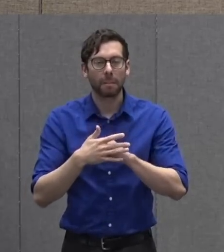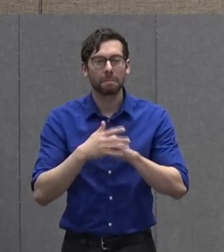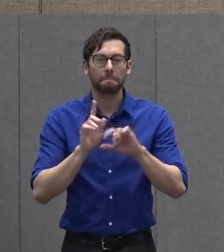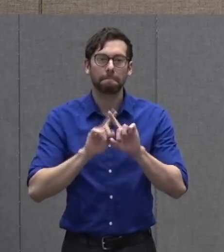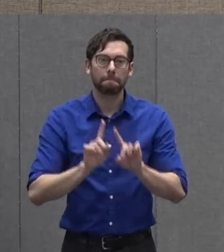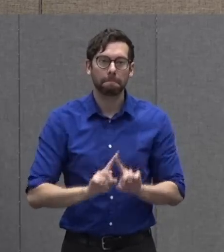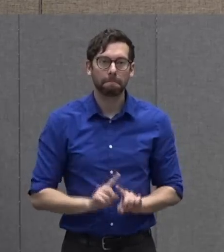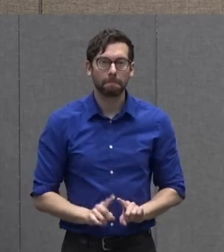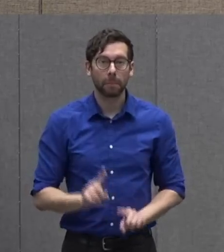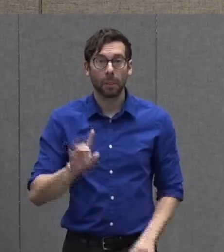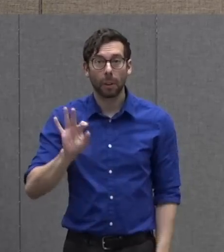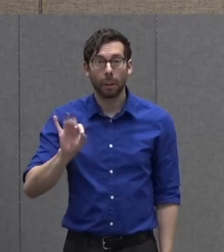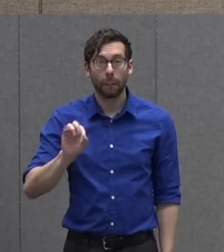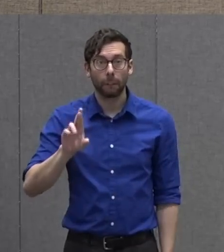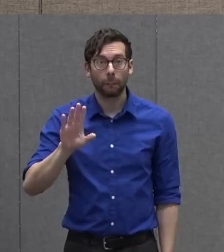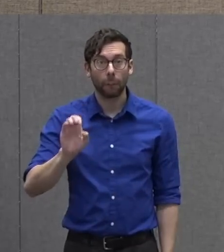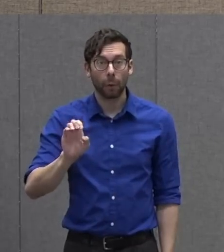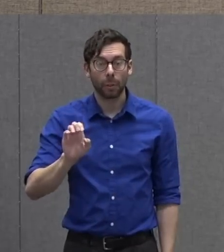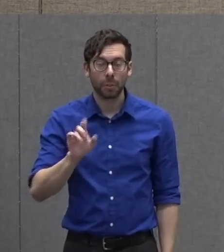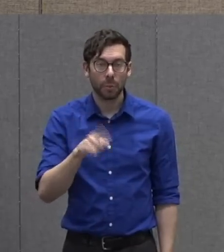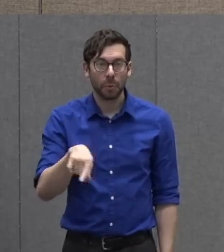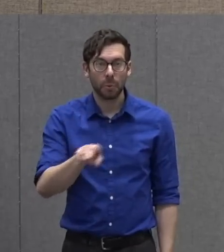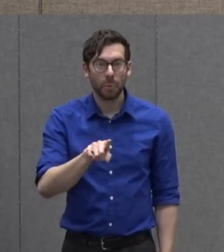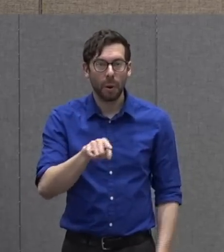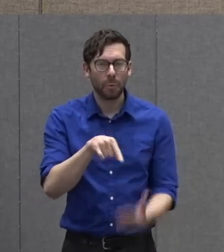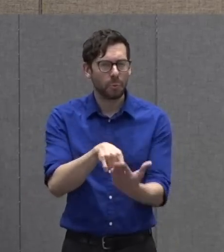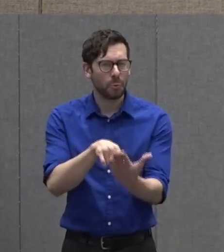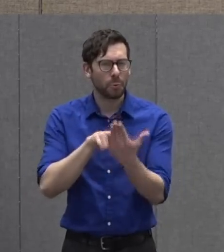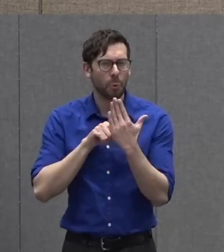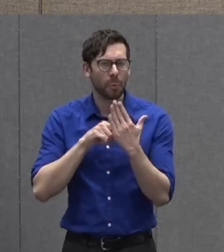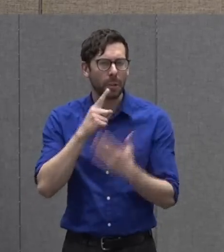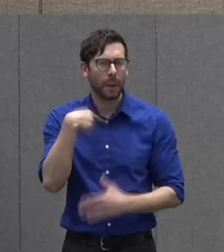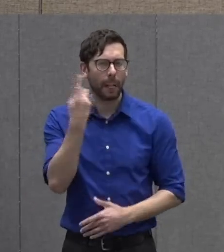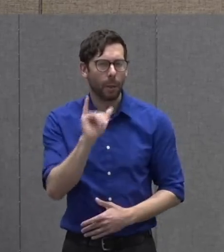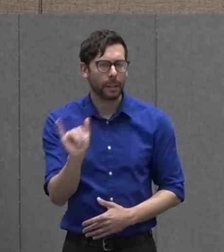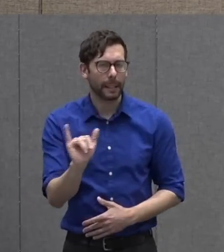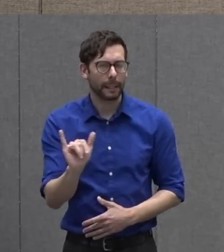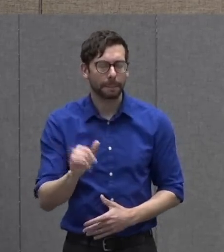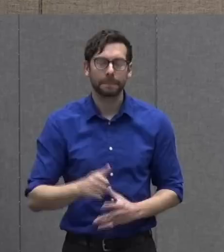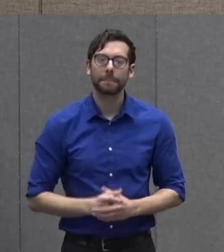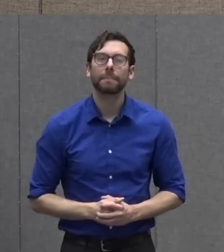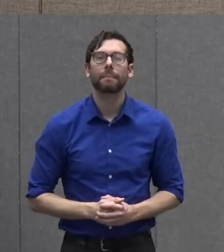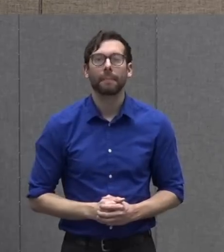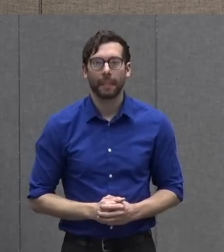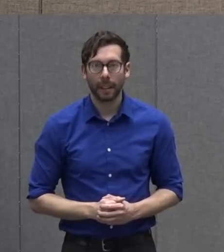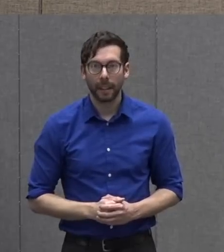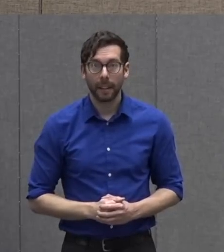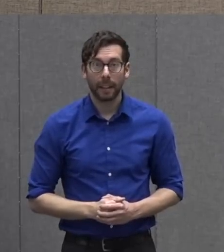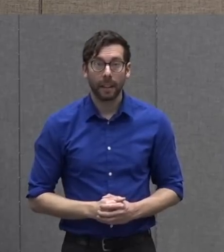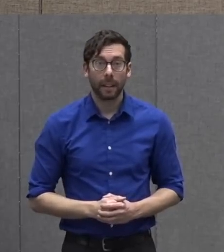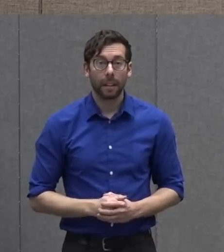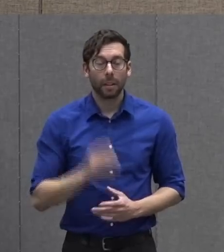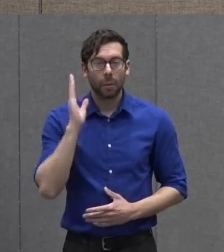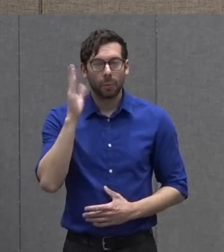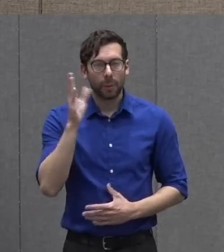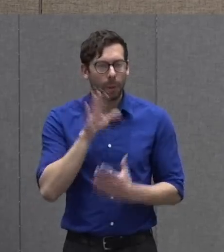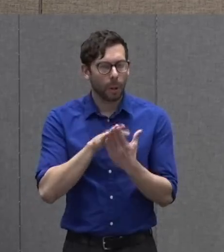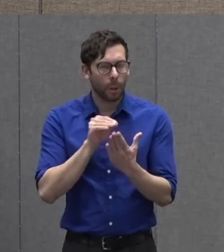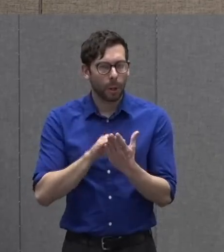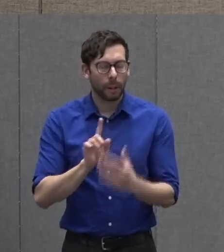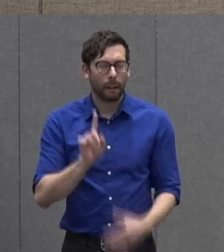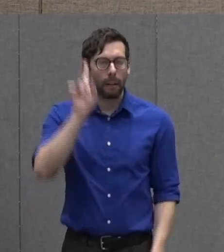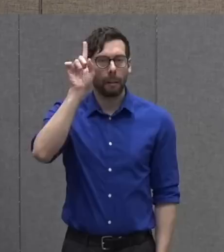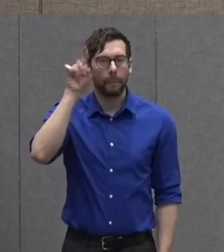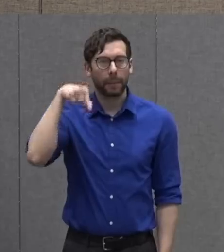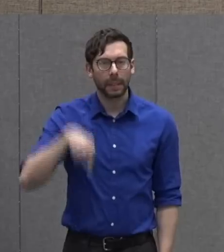and I want you to show me what it would be. So what am I saying here? We're going to look at up, down, forward,